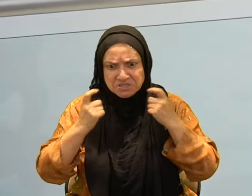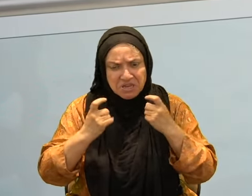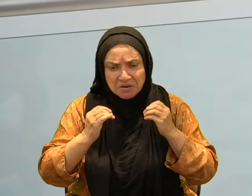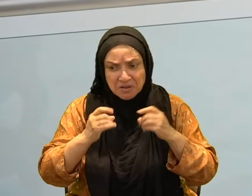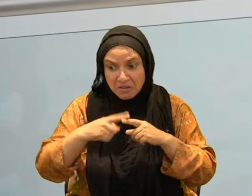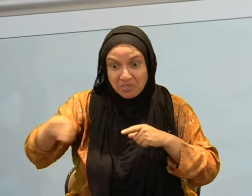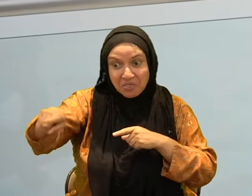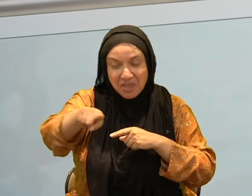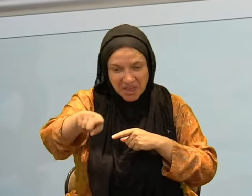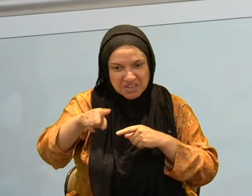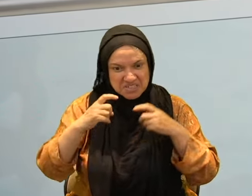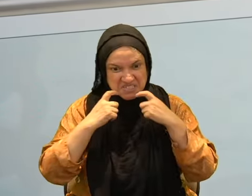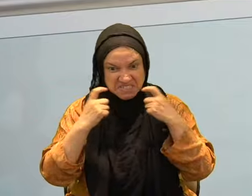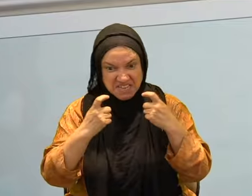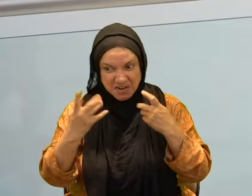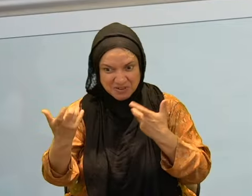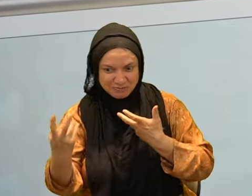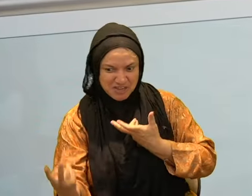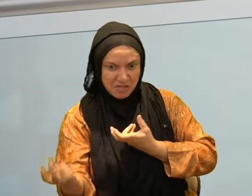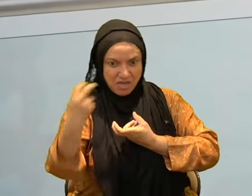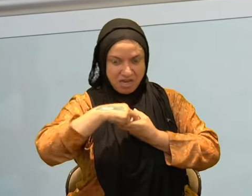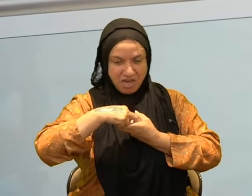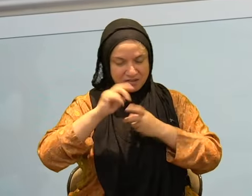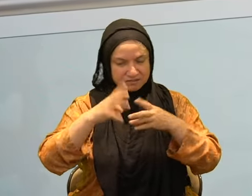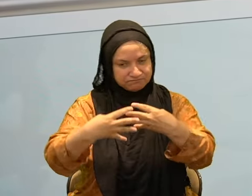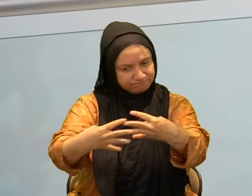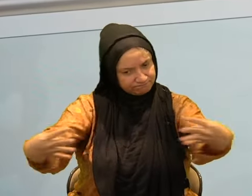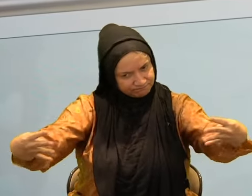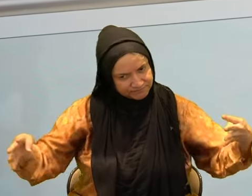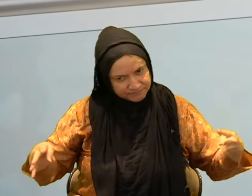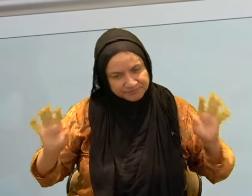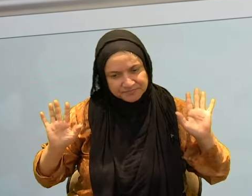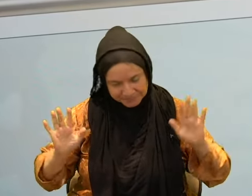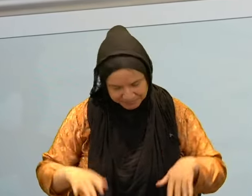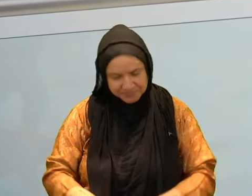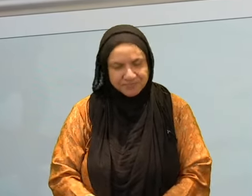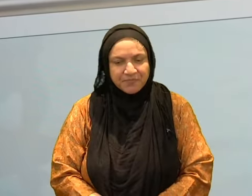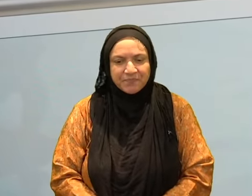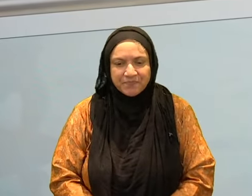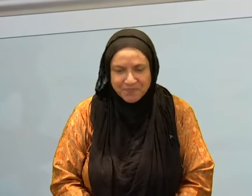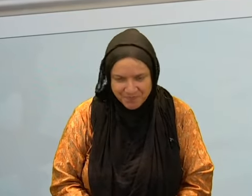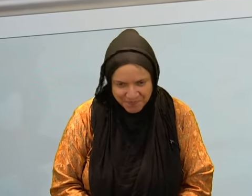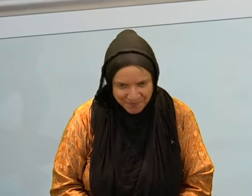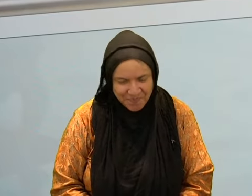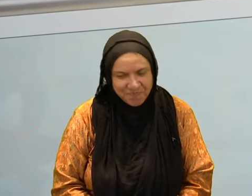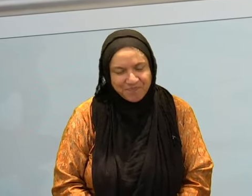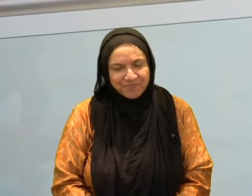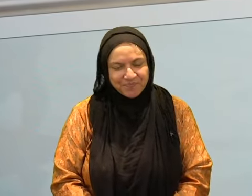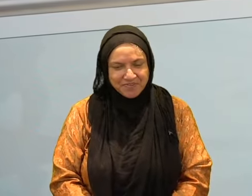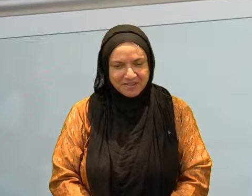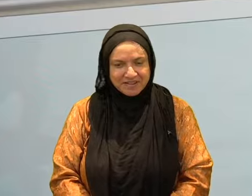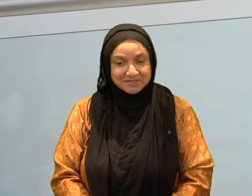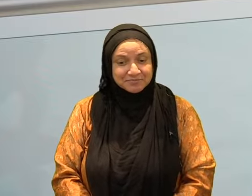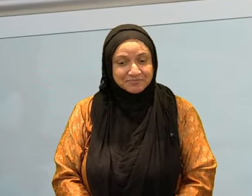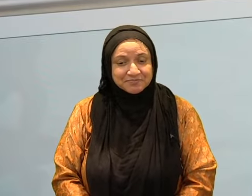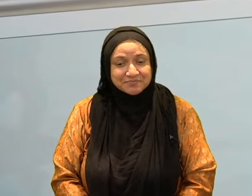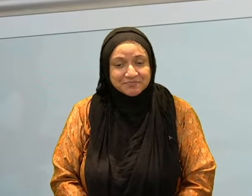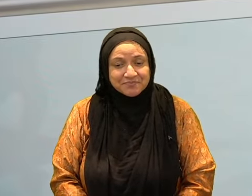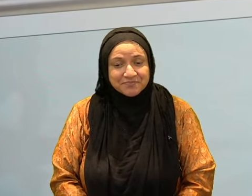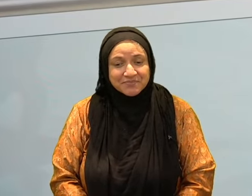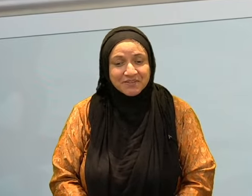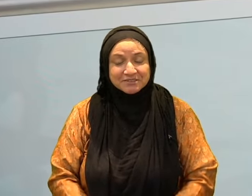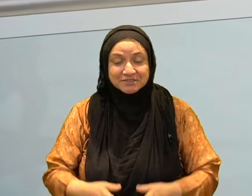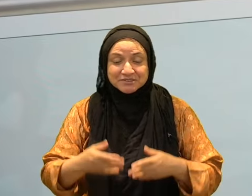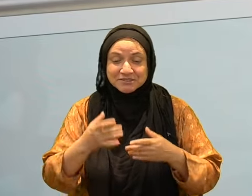he said something very profound. He said, Islamic finance is grounded in Islamic economics. Once you lose the ethical premise, then you get into haram, you know,